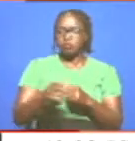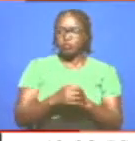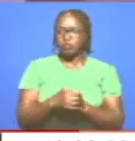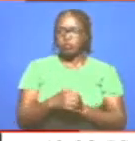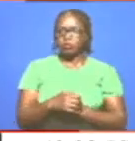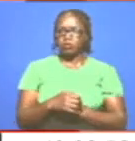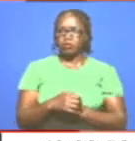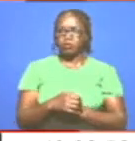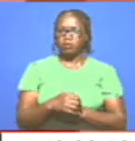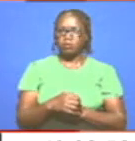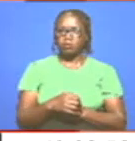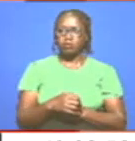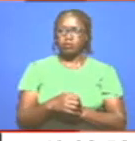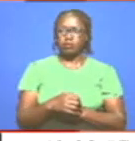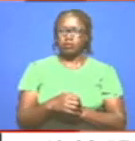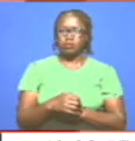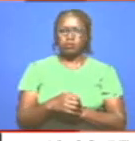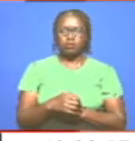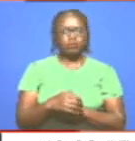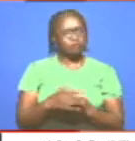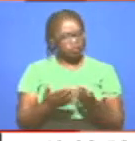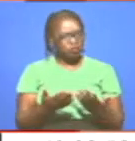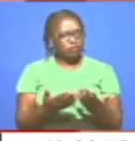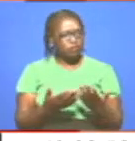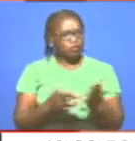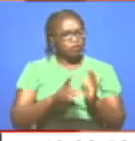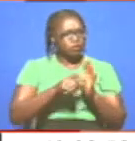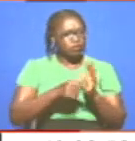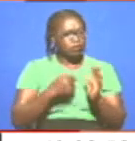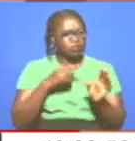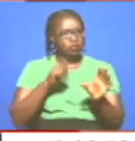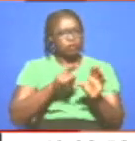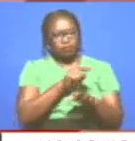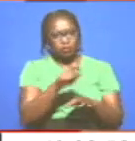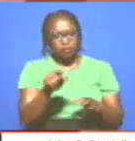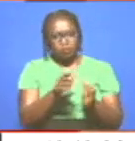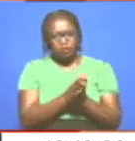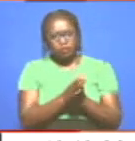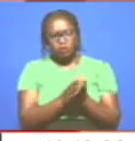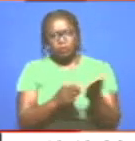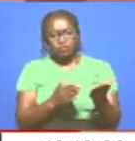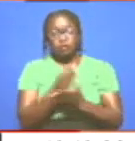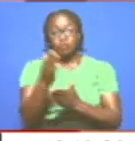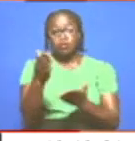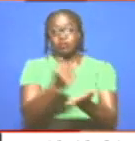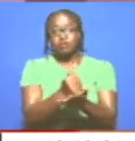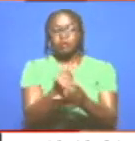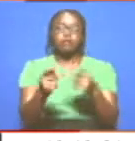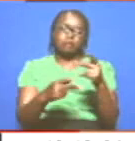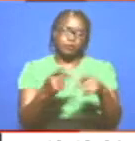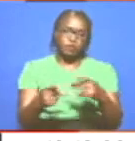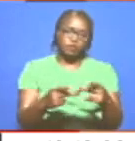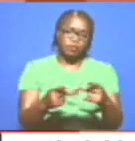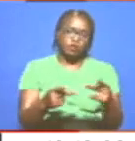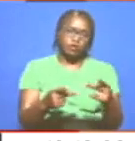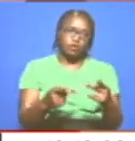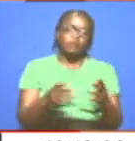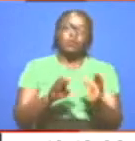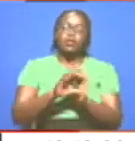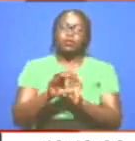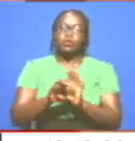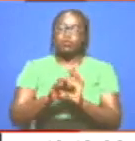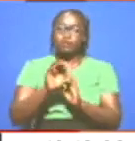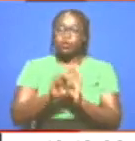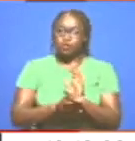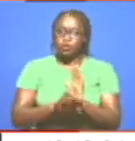I'll be coming to, you know, the counties thing. And Kennedy, through the adoption process of the constitution,